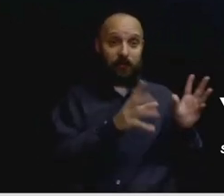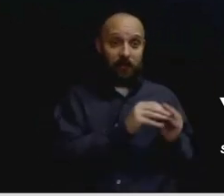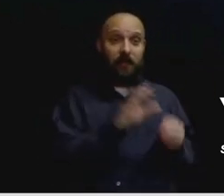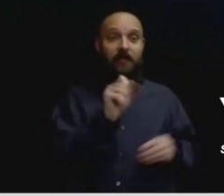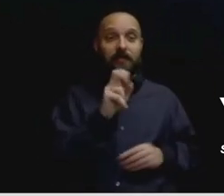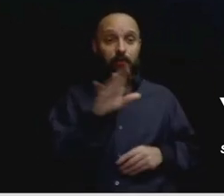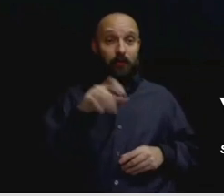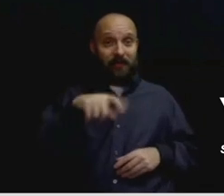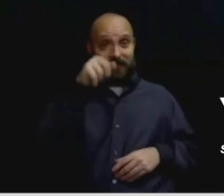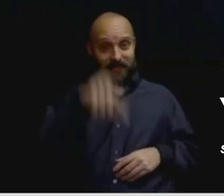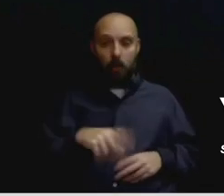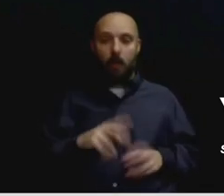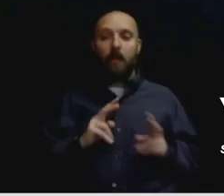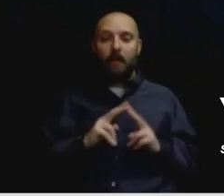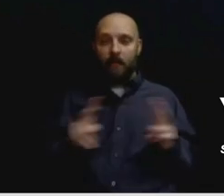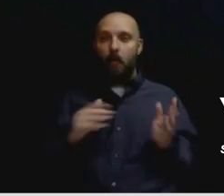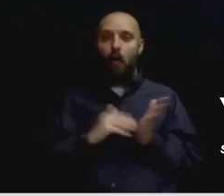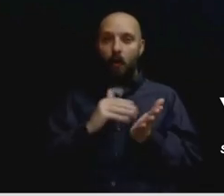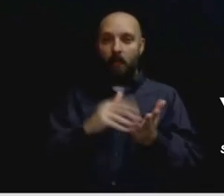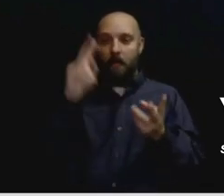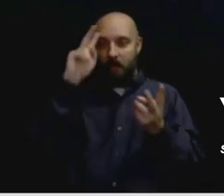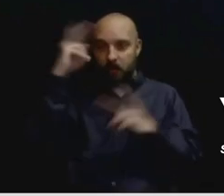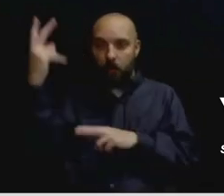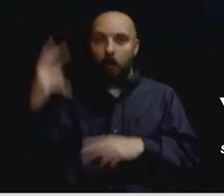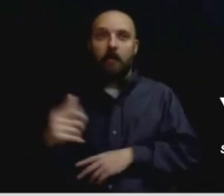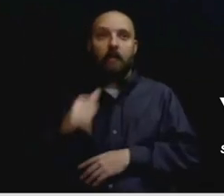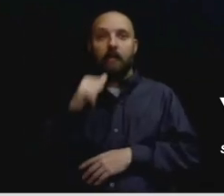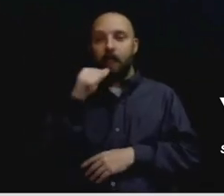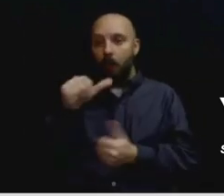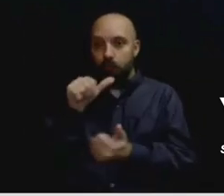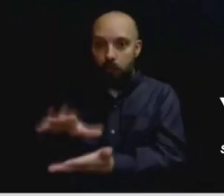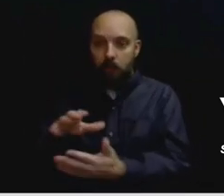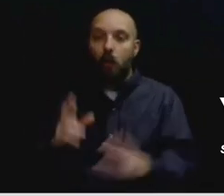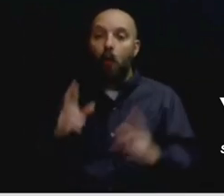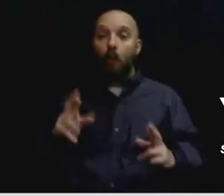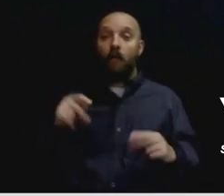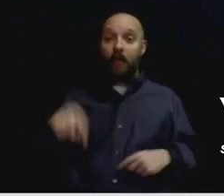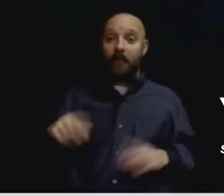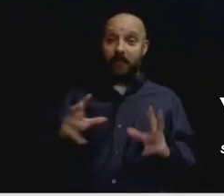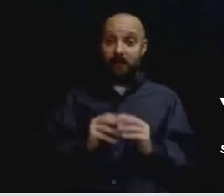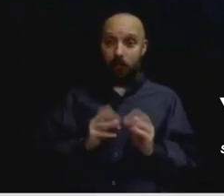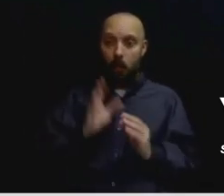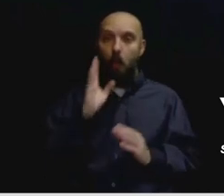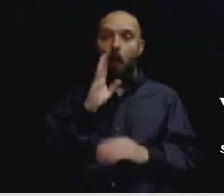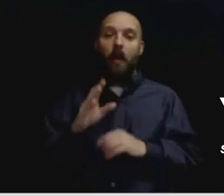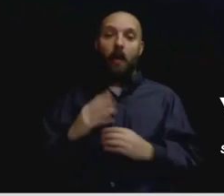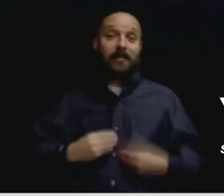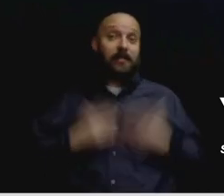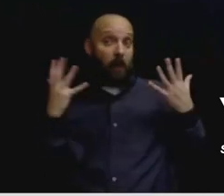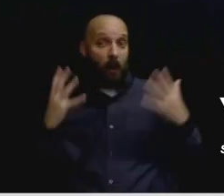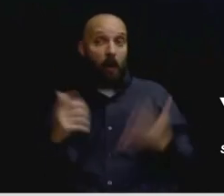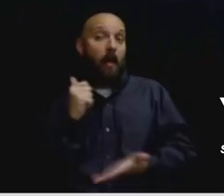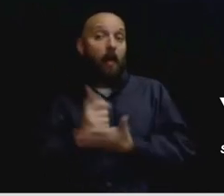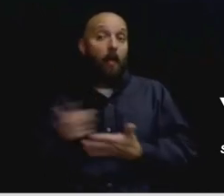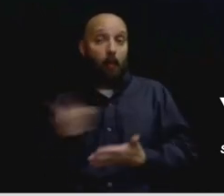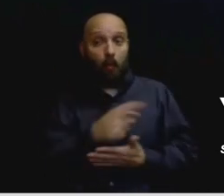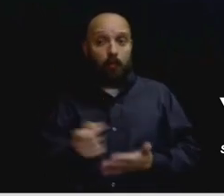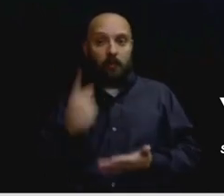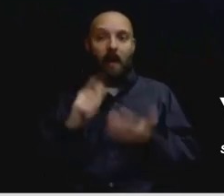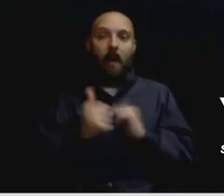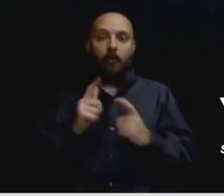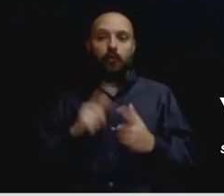often very misunderstood and unaddressed. And so hopefully this session will inspire and help you understand how to address